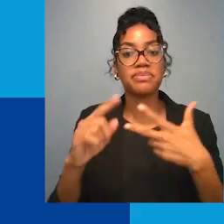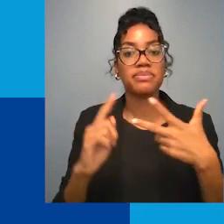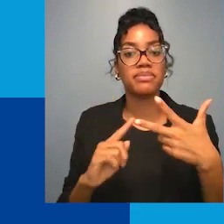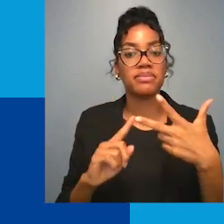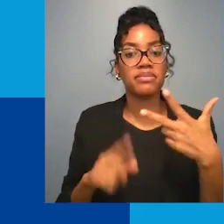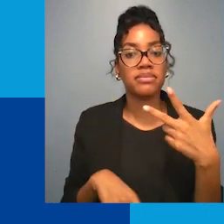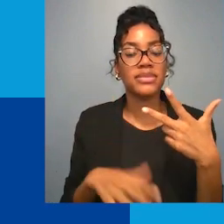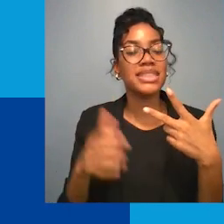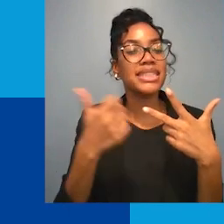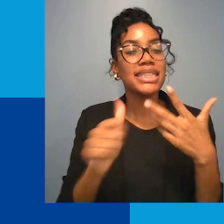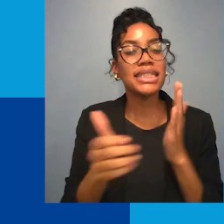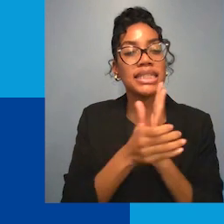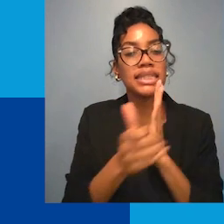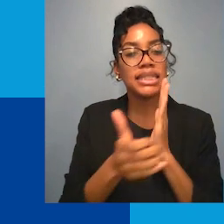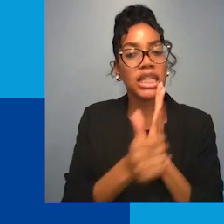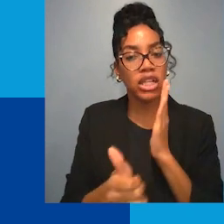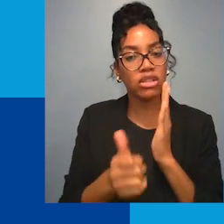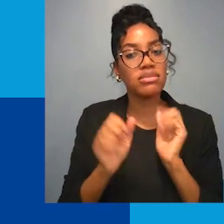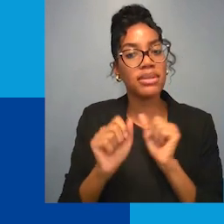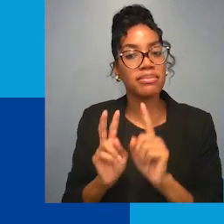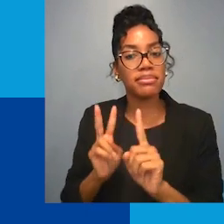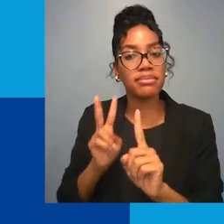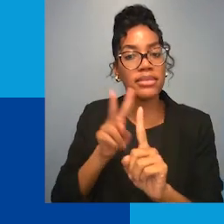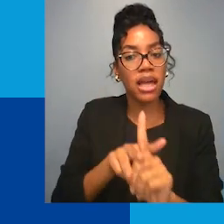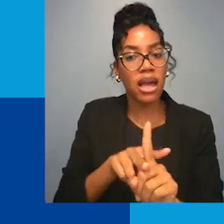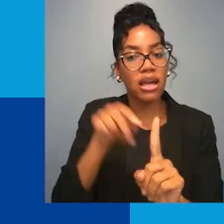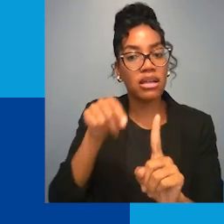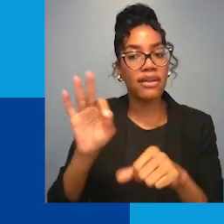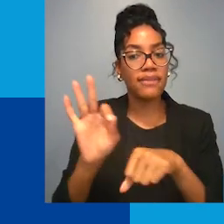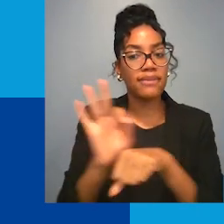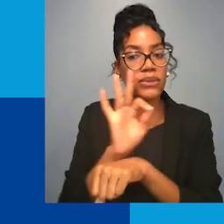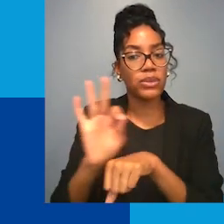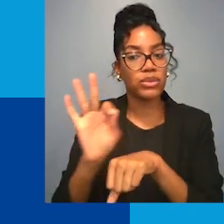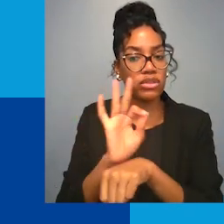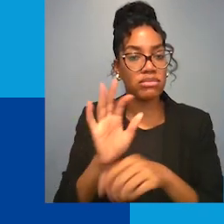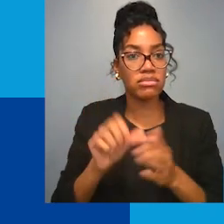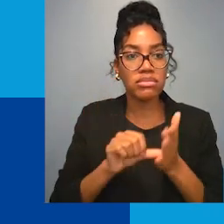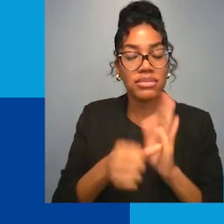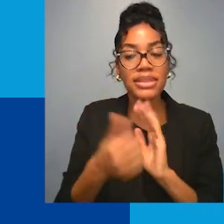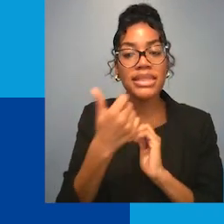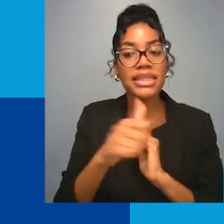especially highlighting experiences from their personal, professional, and academic background.